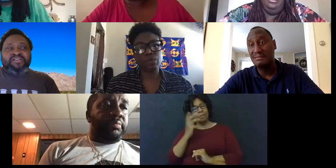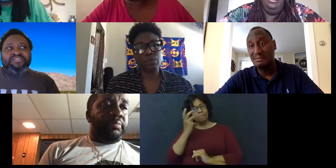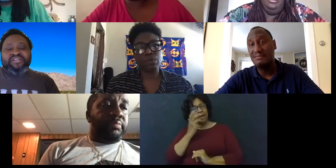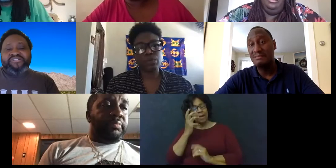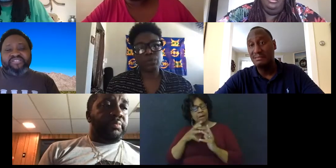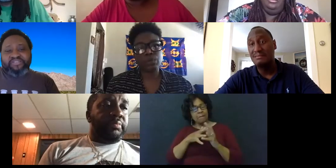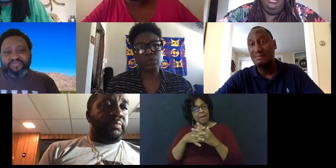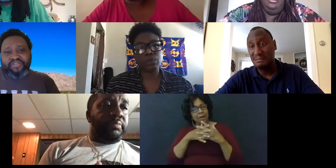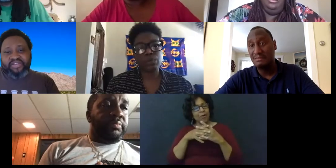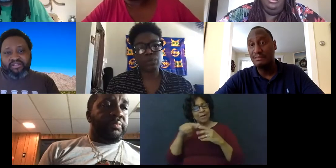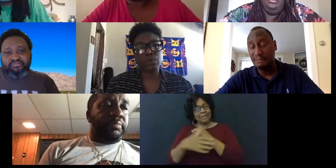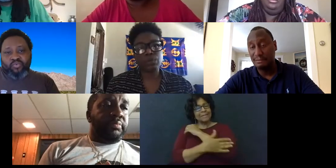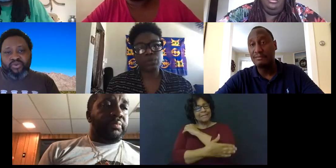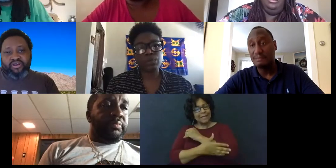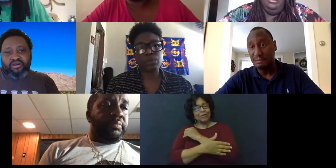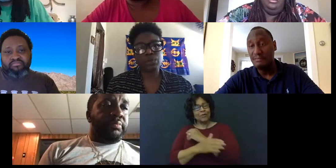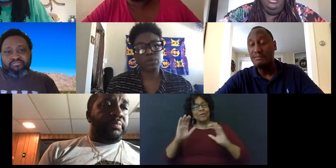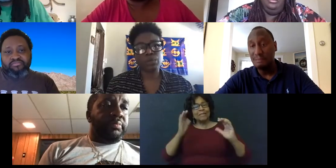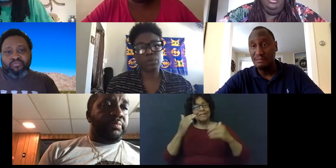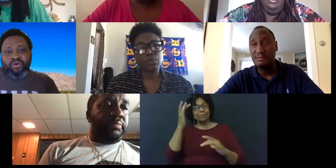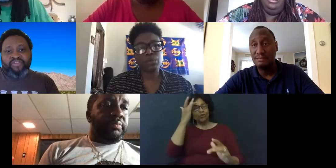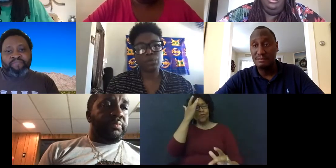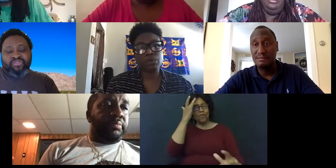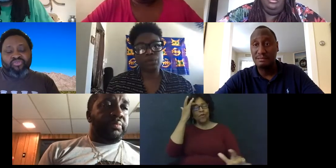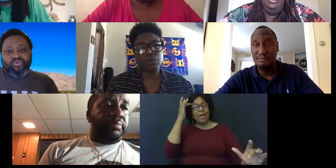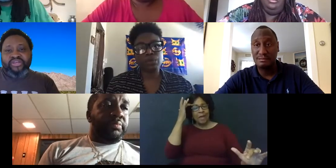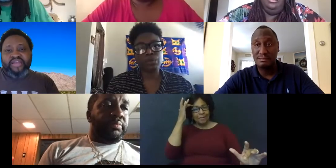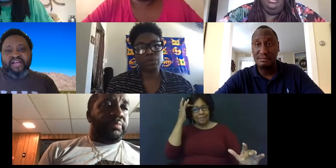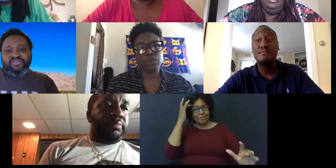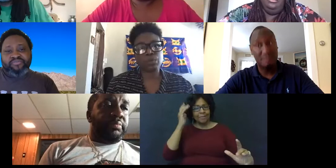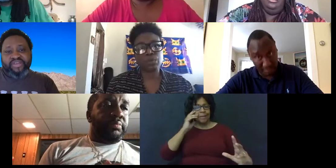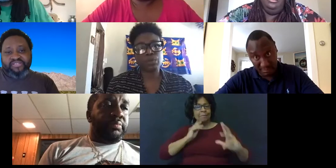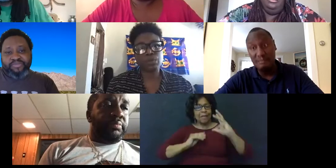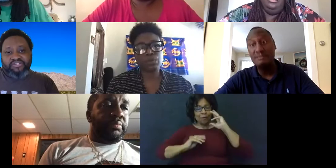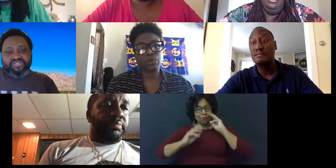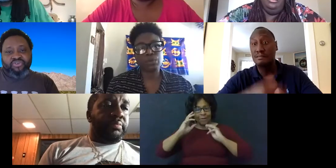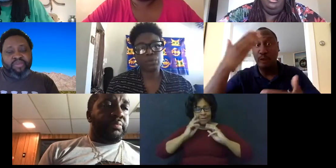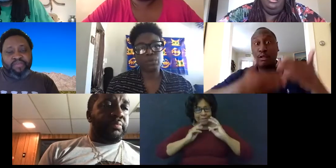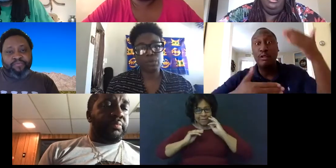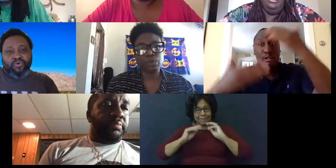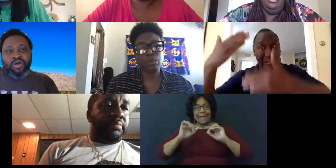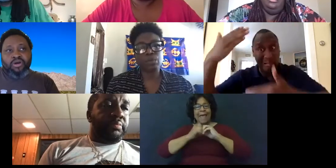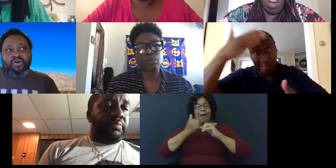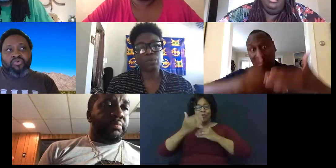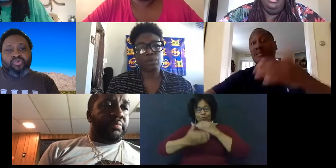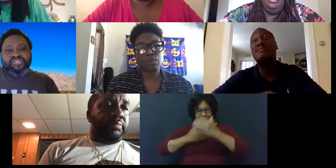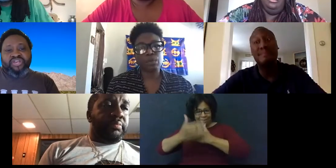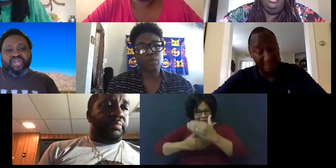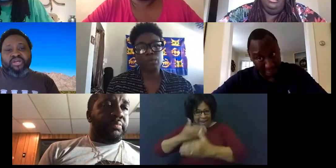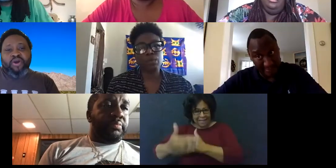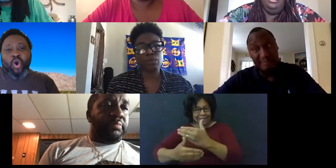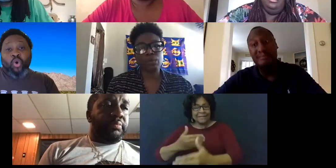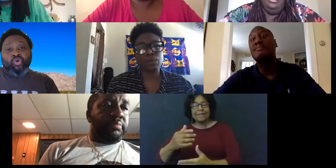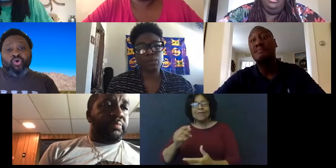America is a country that seems to forget what we've been through and how to advance, because there's so many people who